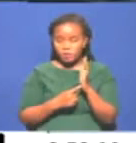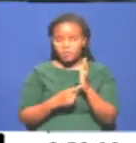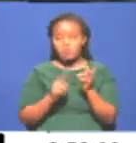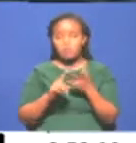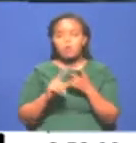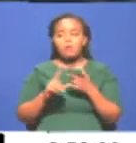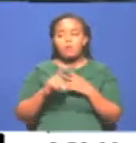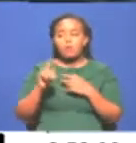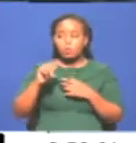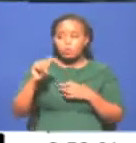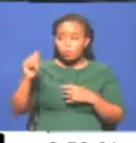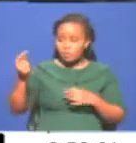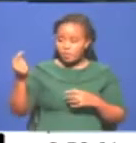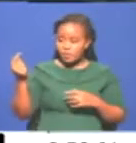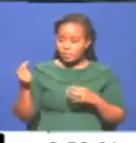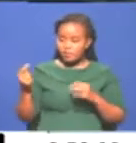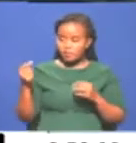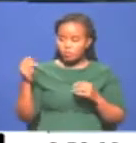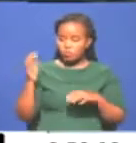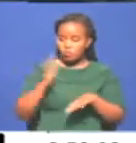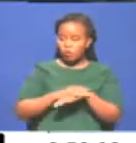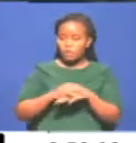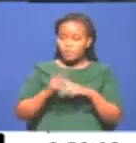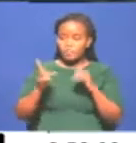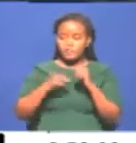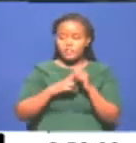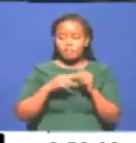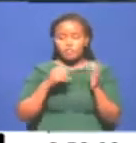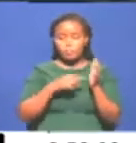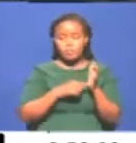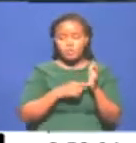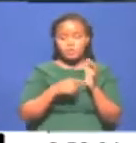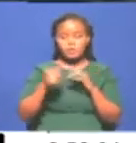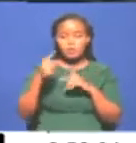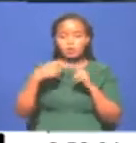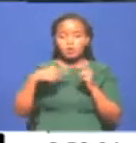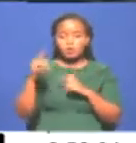Muiruri Don scored 7 points, winning silver, just a half a